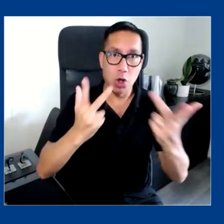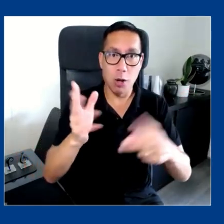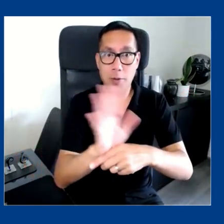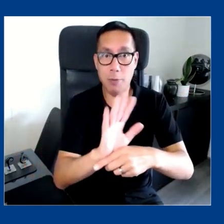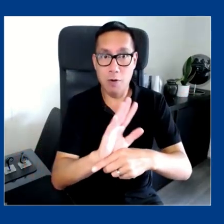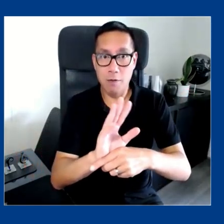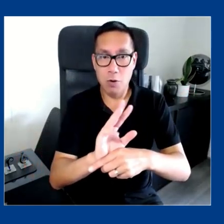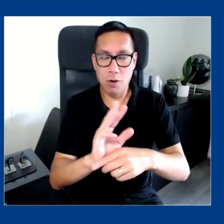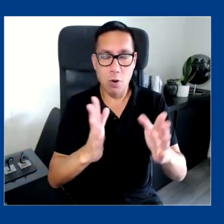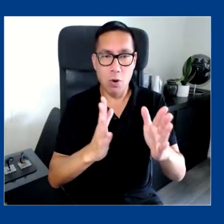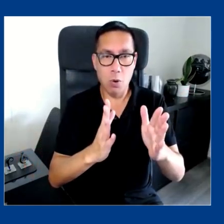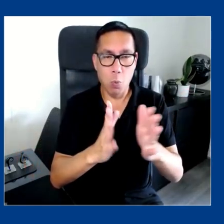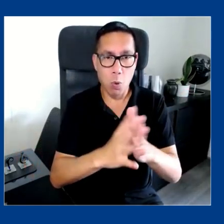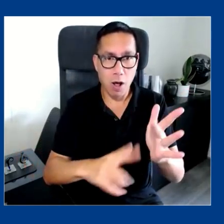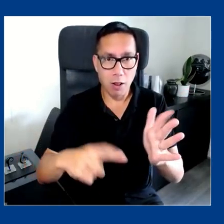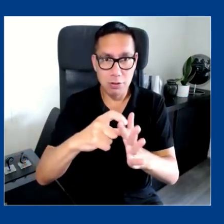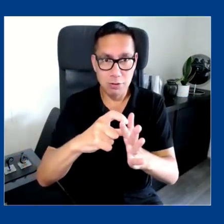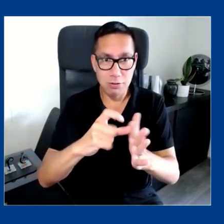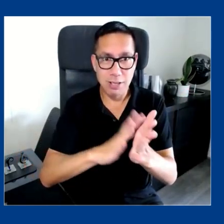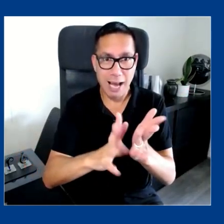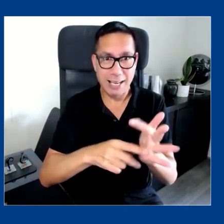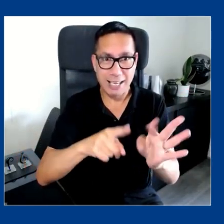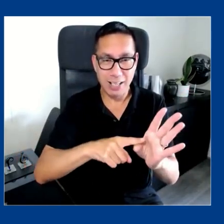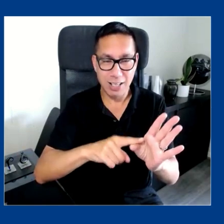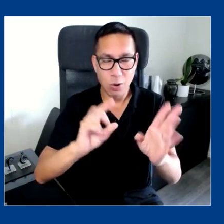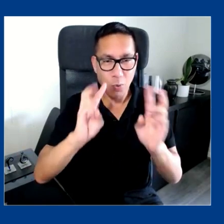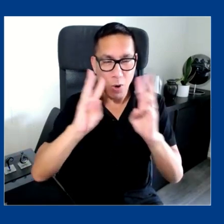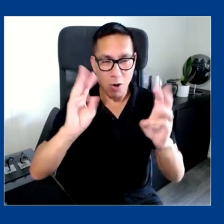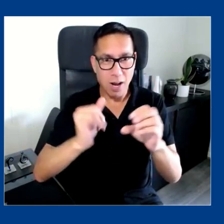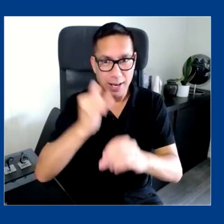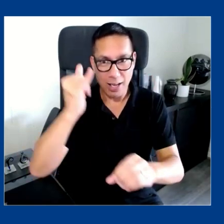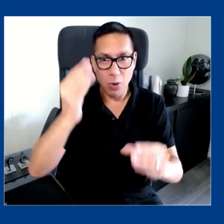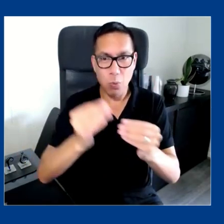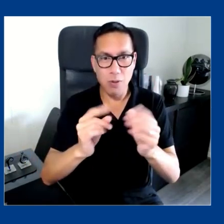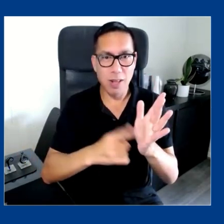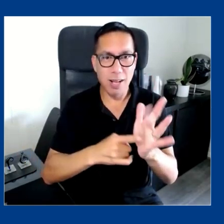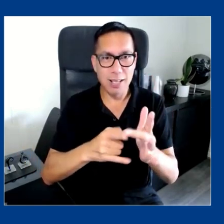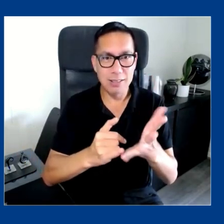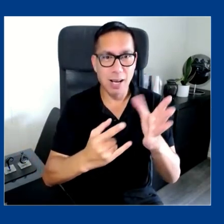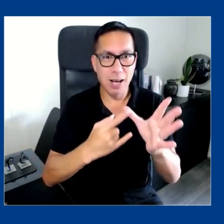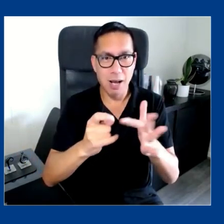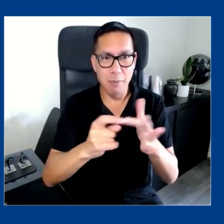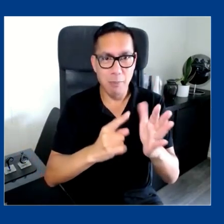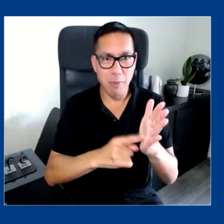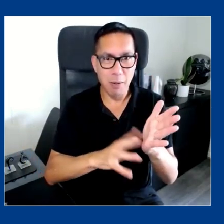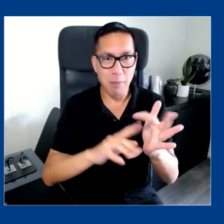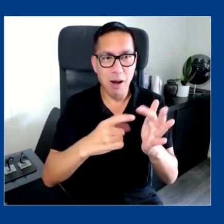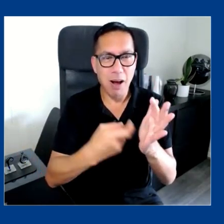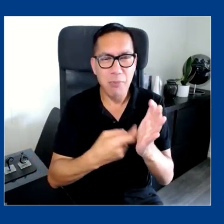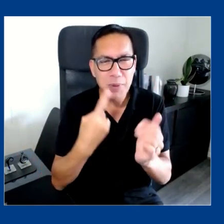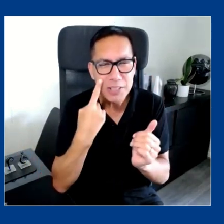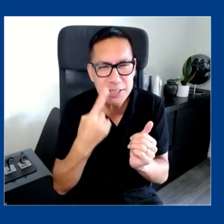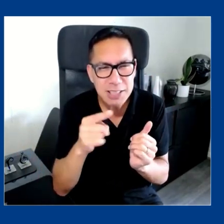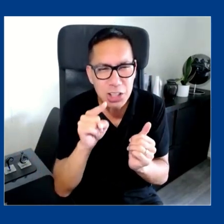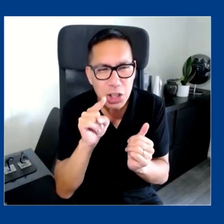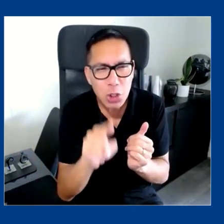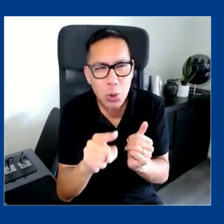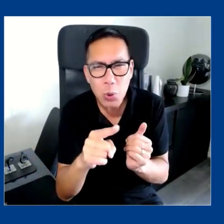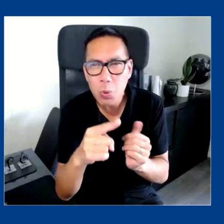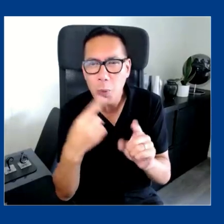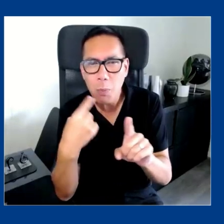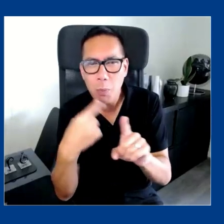you made with Lisa Palmer. And I see that you and Lisa